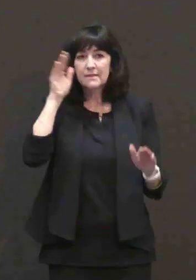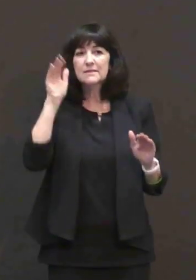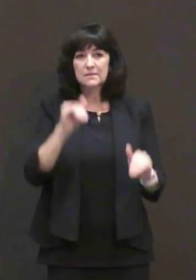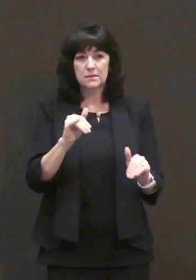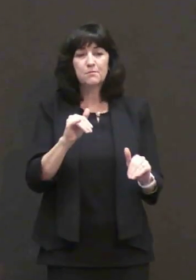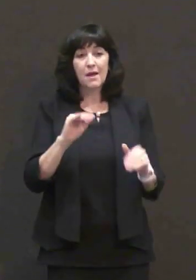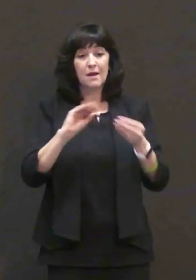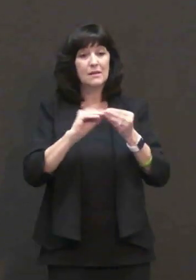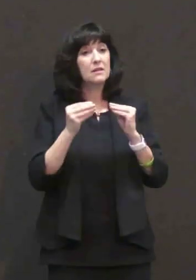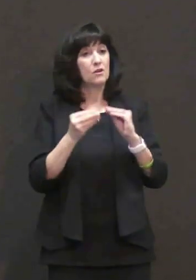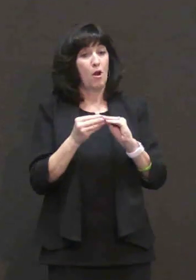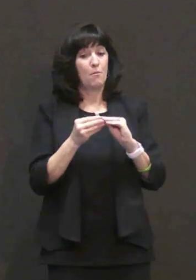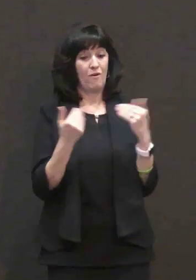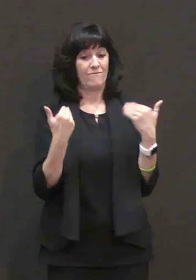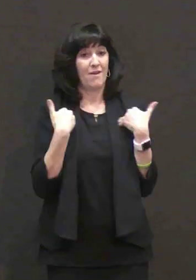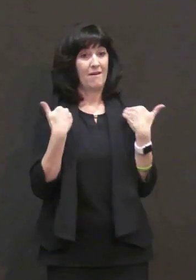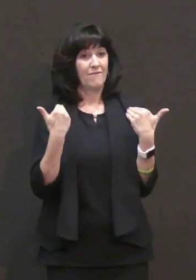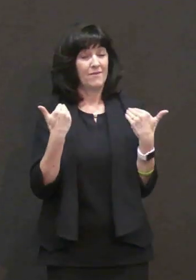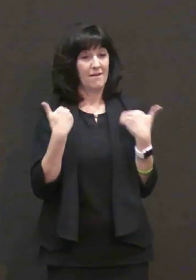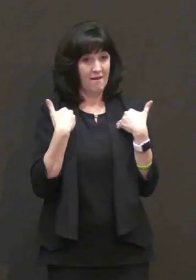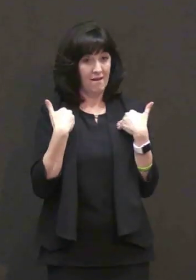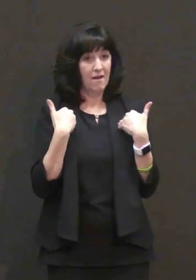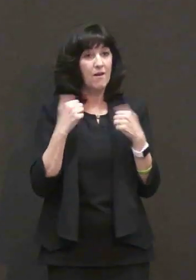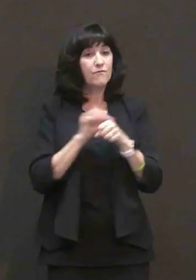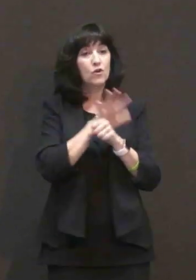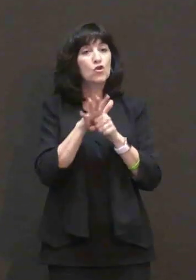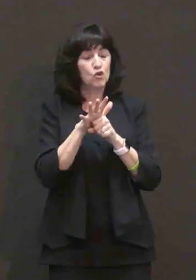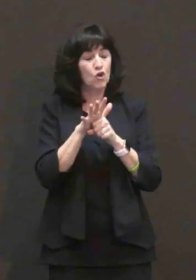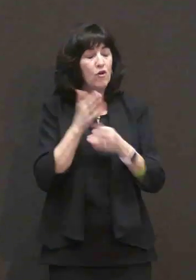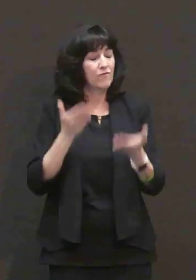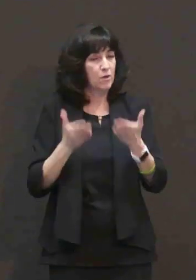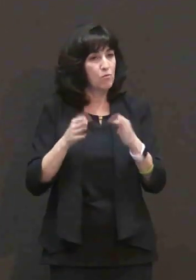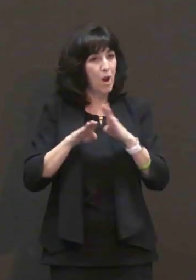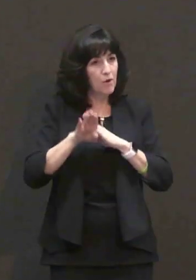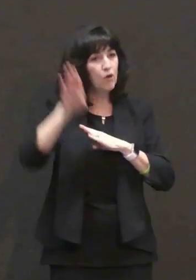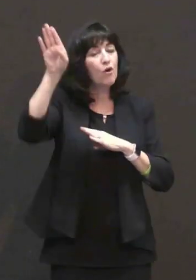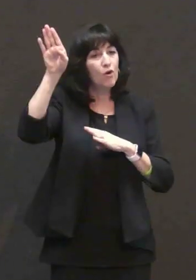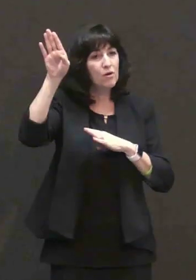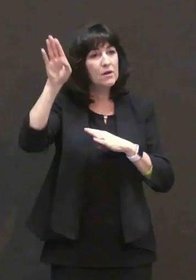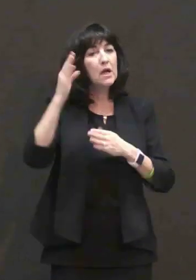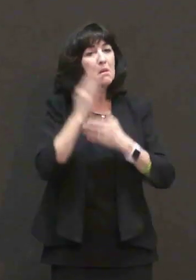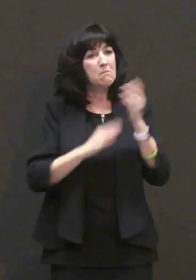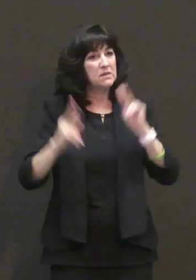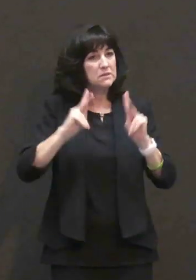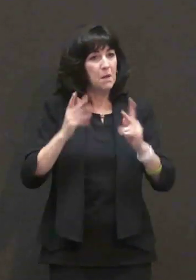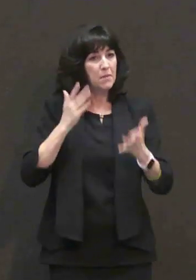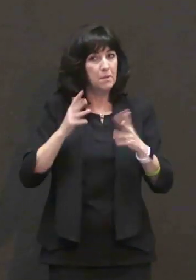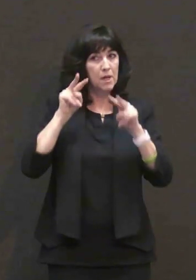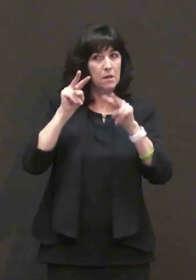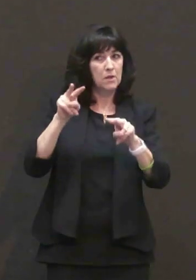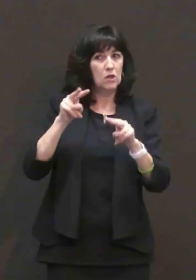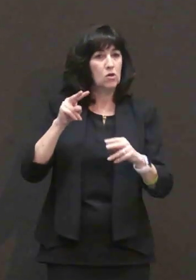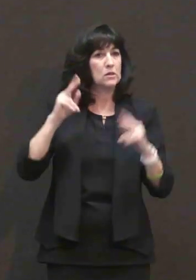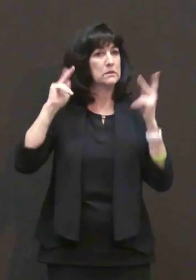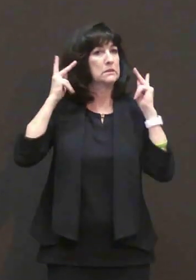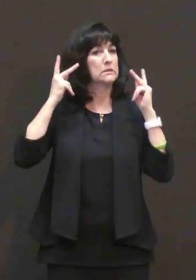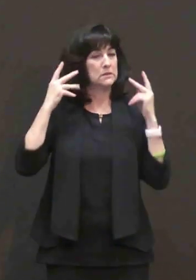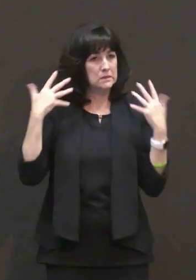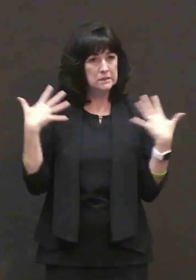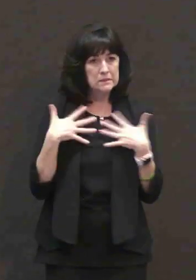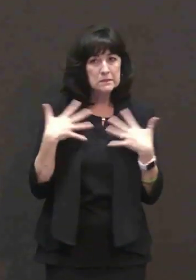continuing to trend up in a way that's going to look frightening, I think, to all of us, and very